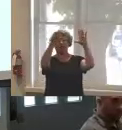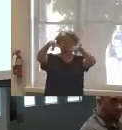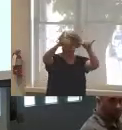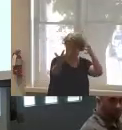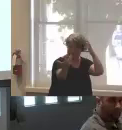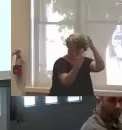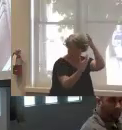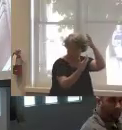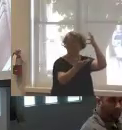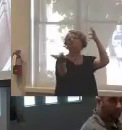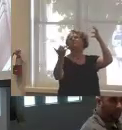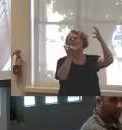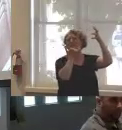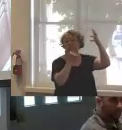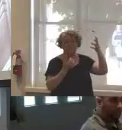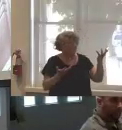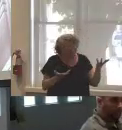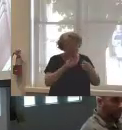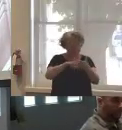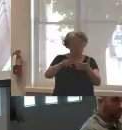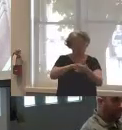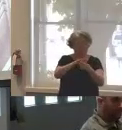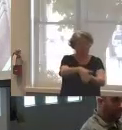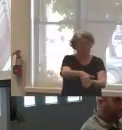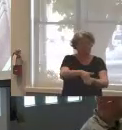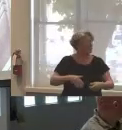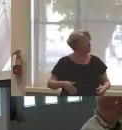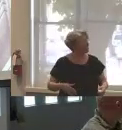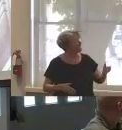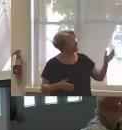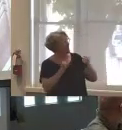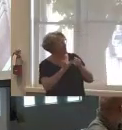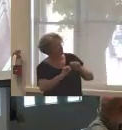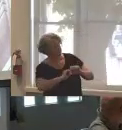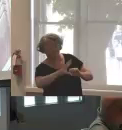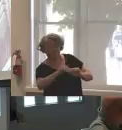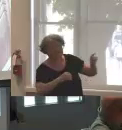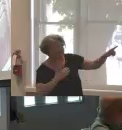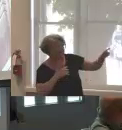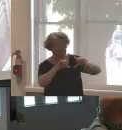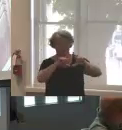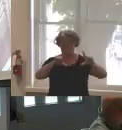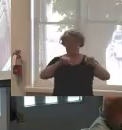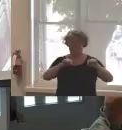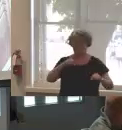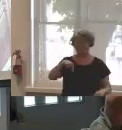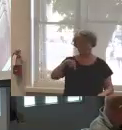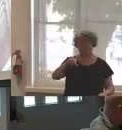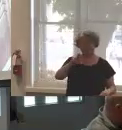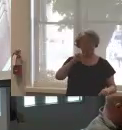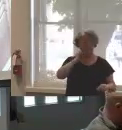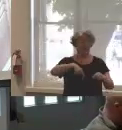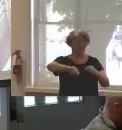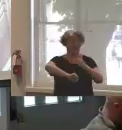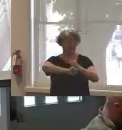that. Last but not least, I just want to share the picture and the QR code. If you want to support the